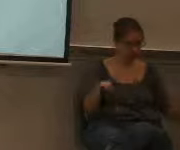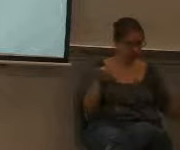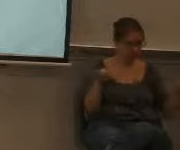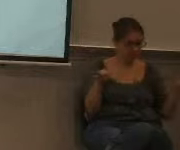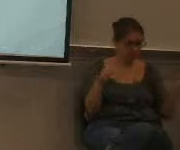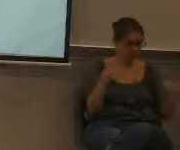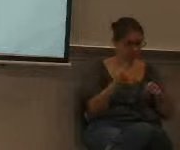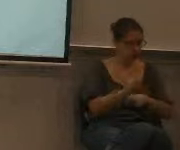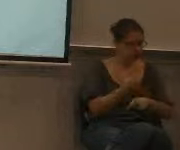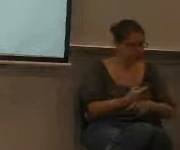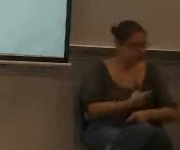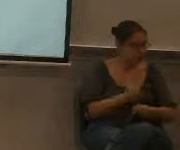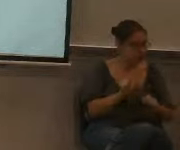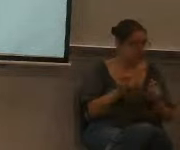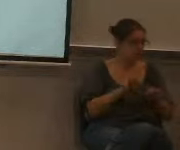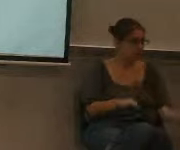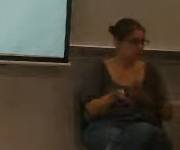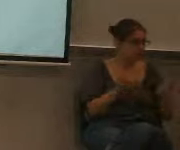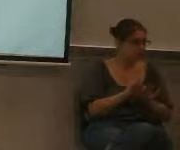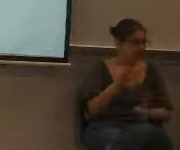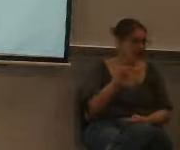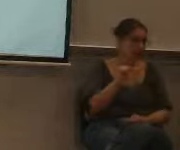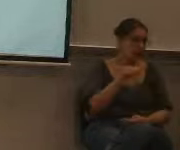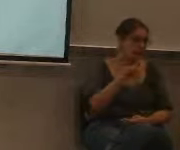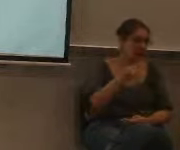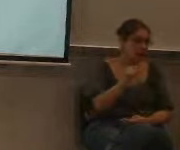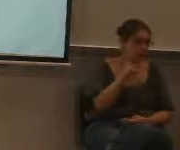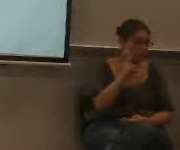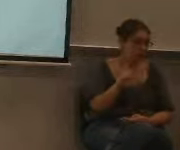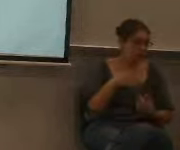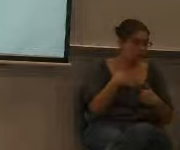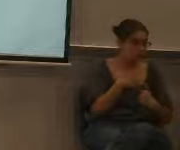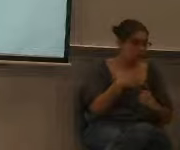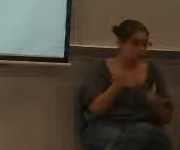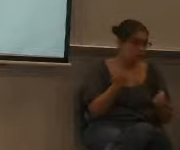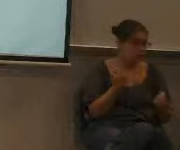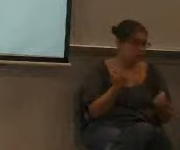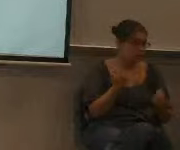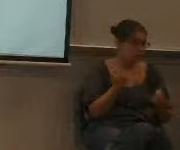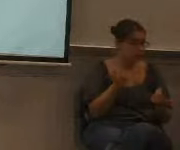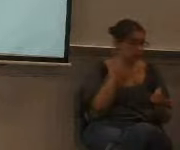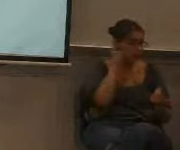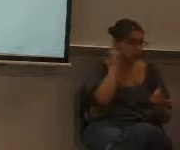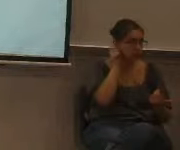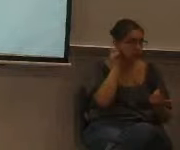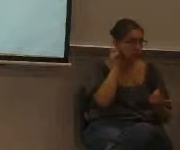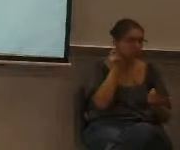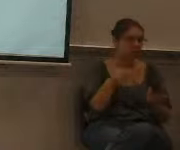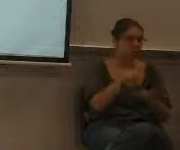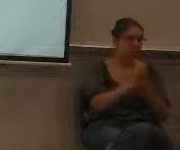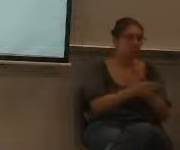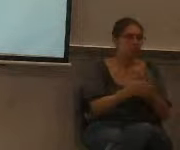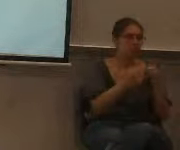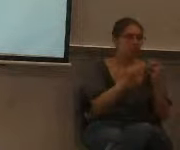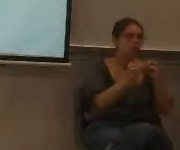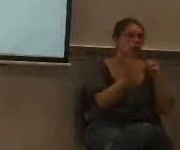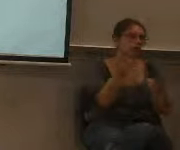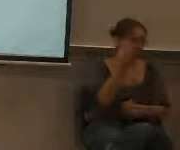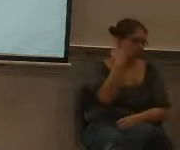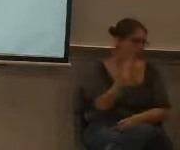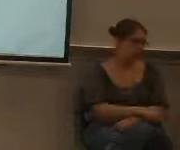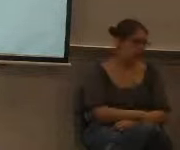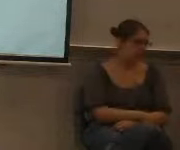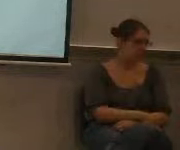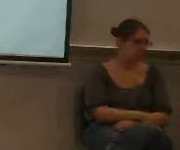and this can be important habitat for species, is becoming more and more understood.